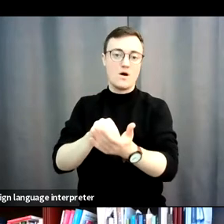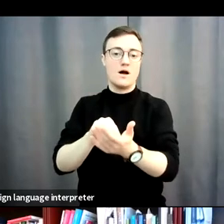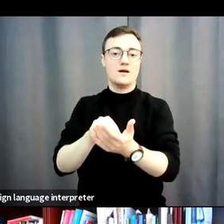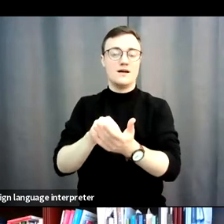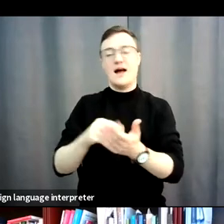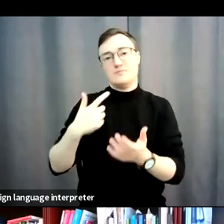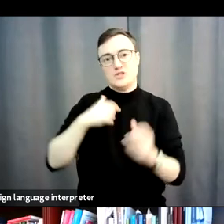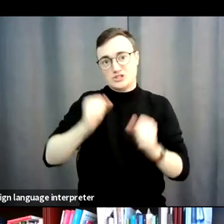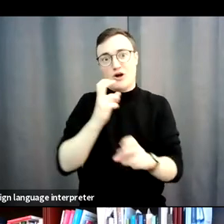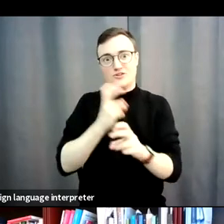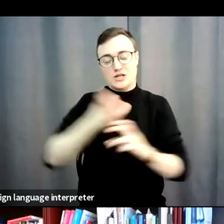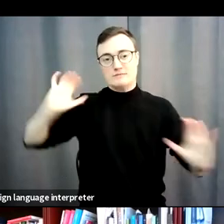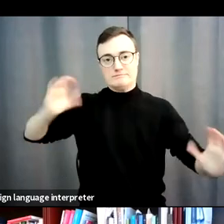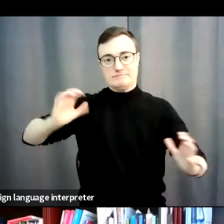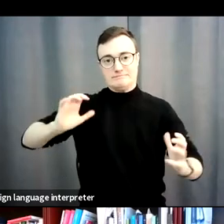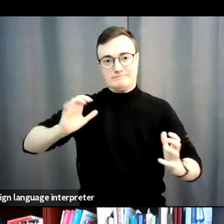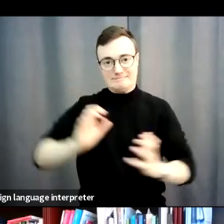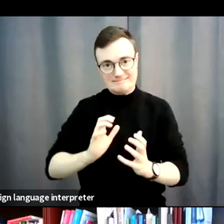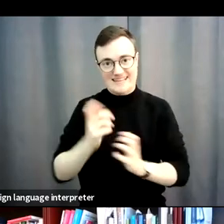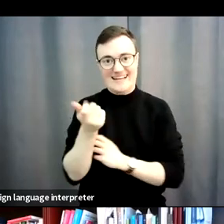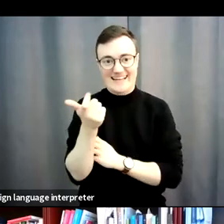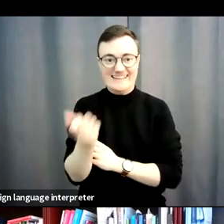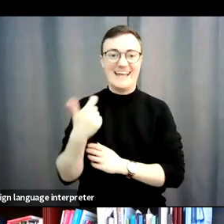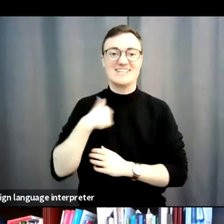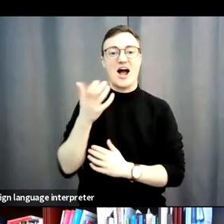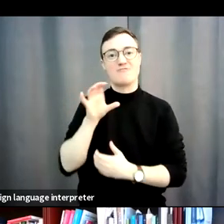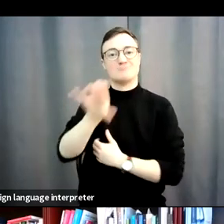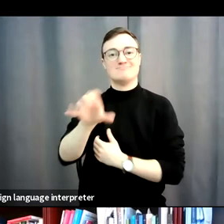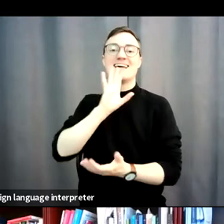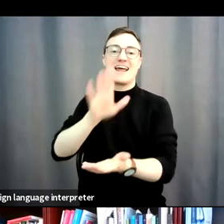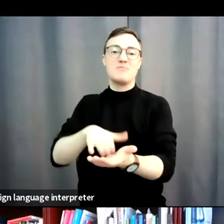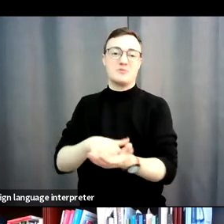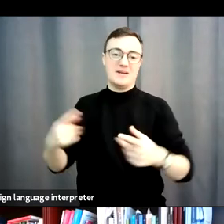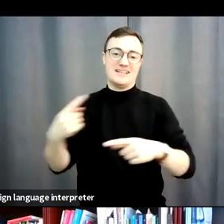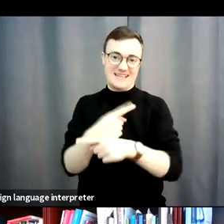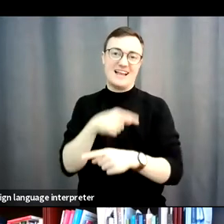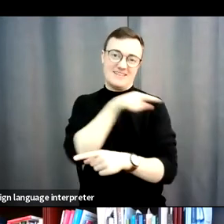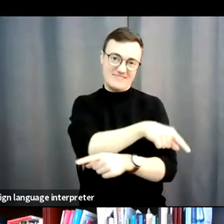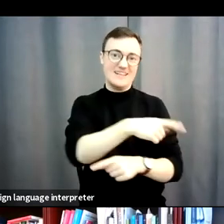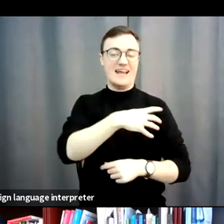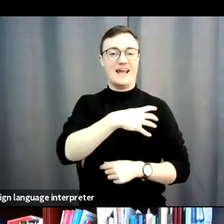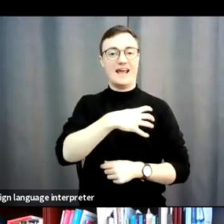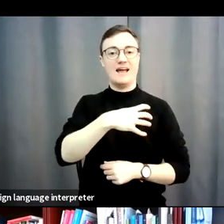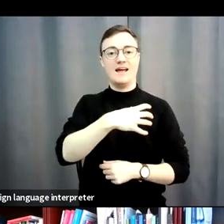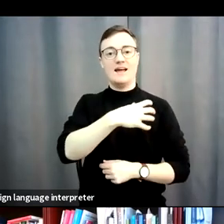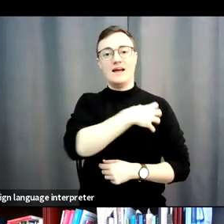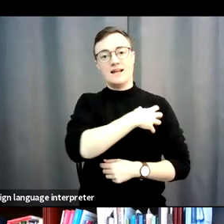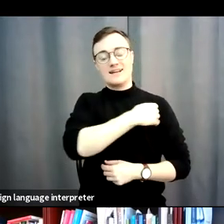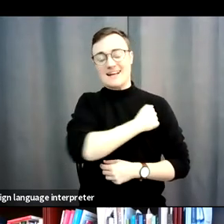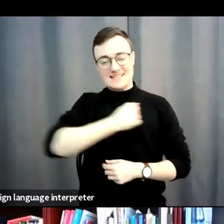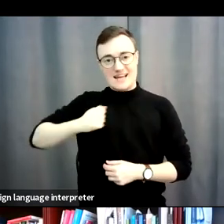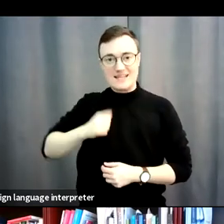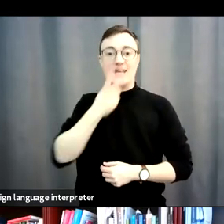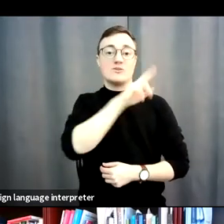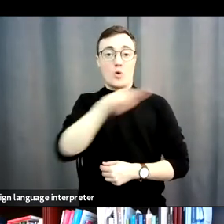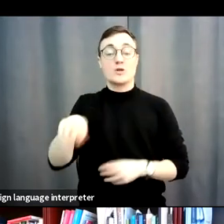long, I have preferred then to put the recommendation, because this is what the government of Norway is actually supposed to do